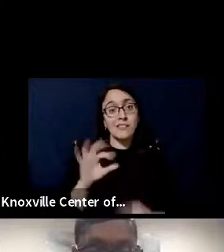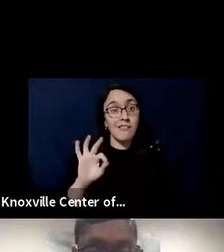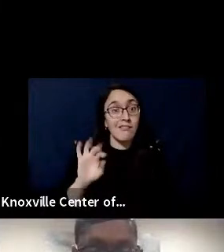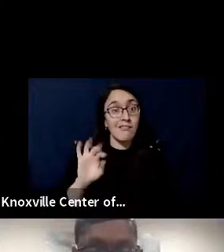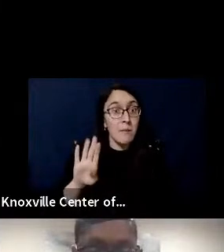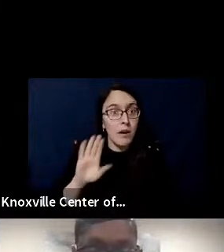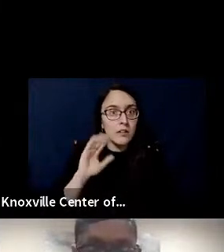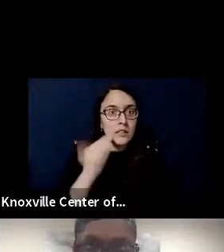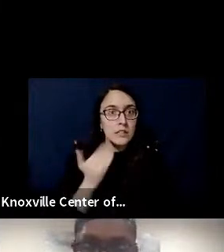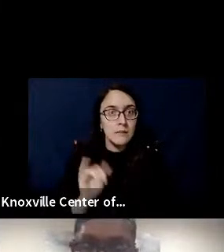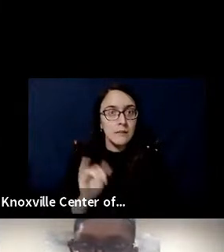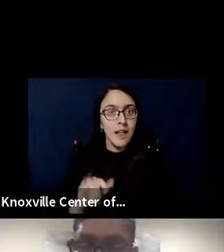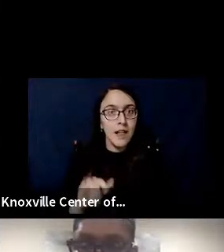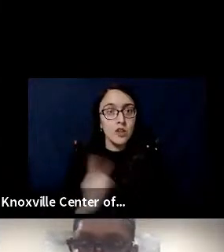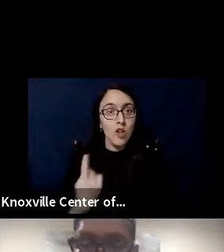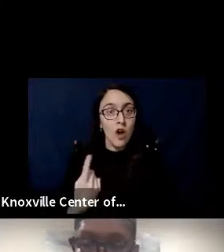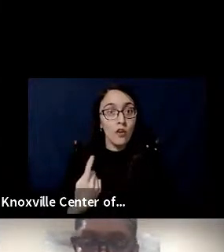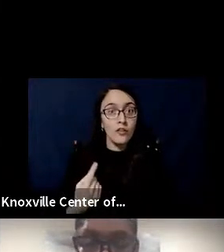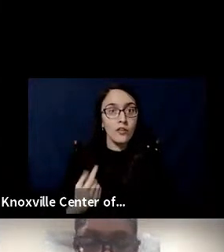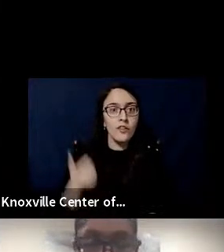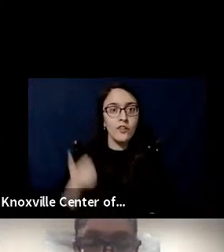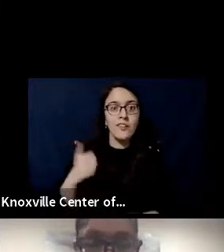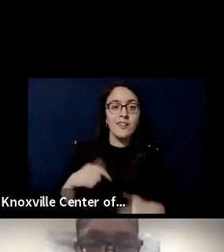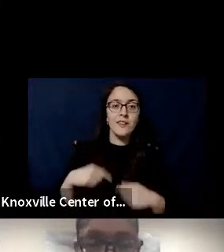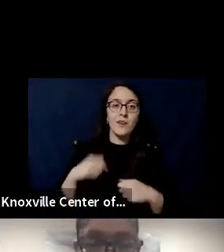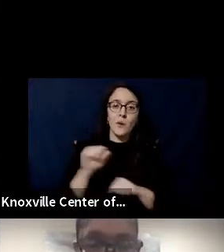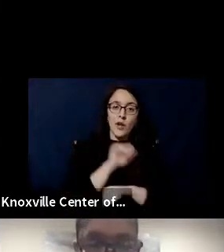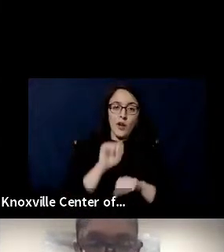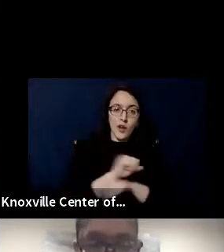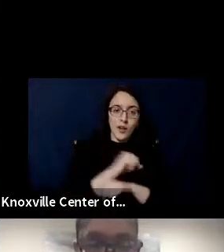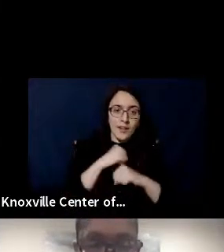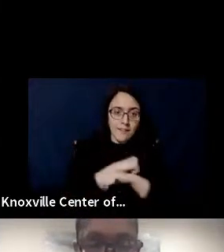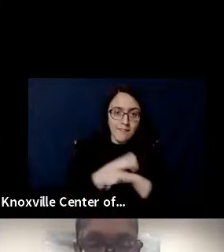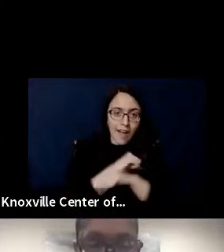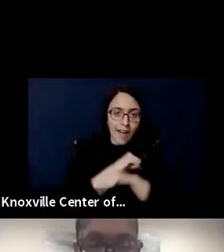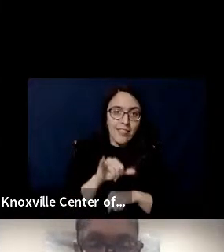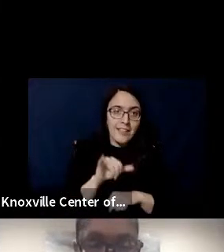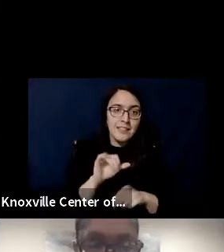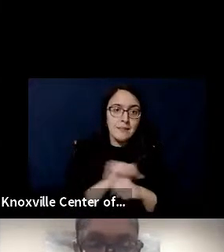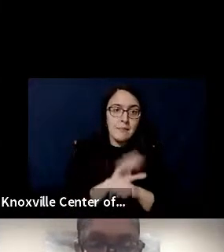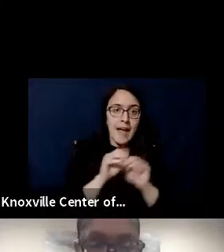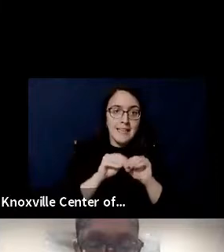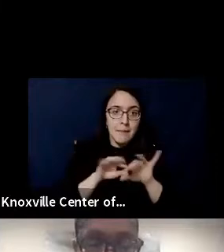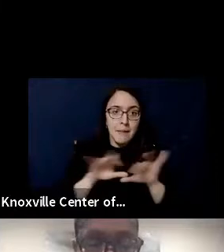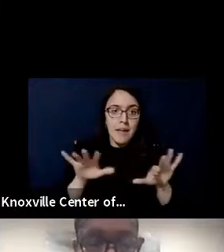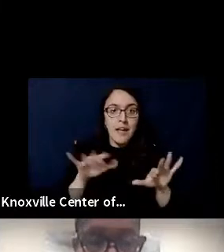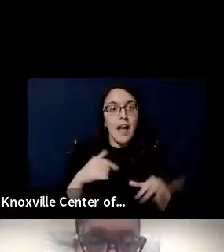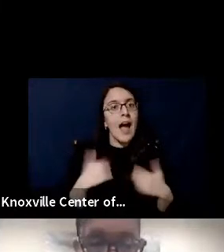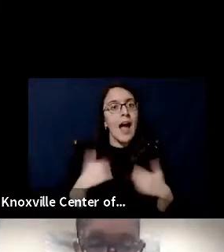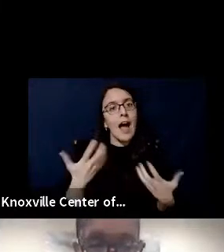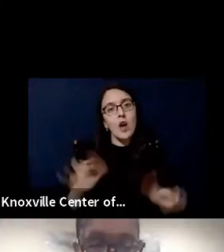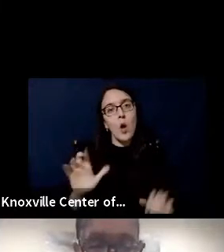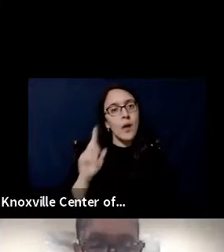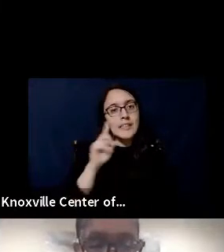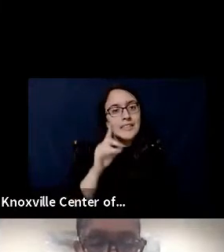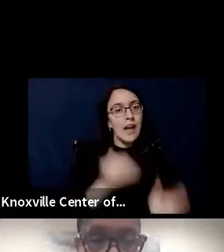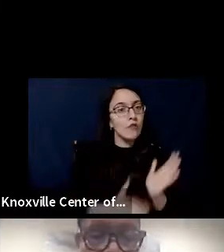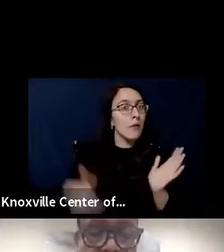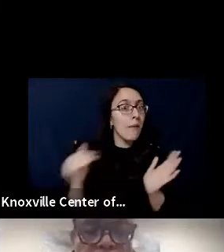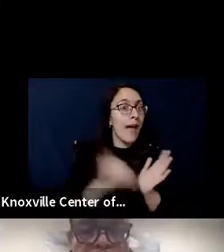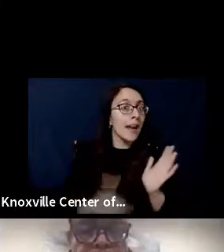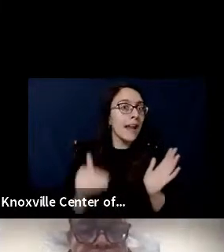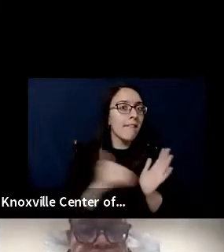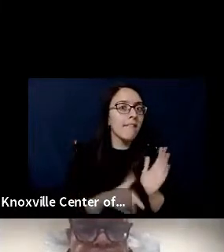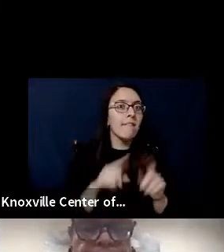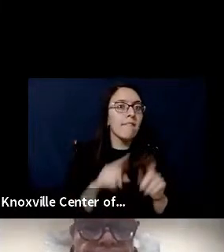much longer, on working to fight this pandemic. And I don't want to sound repetitive, but I do want to